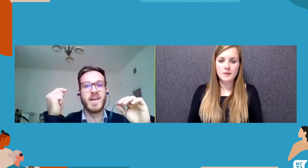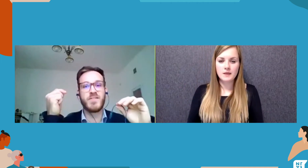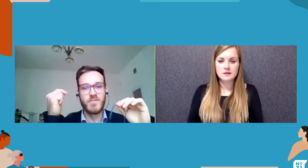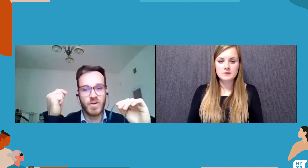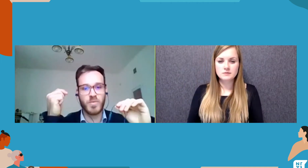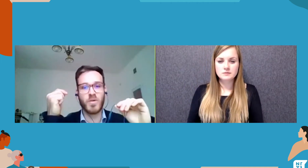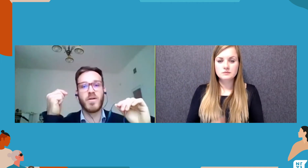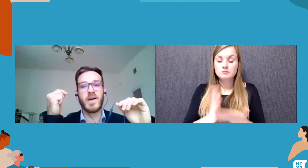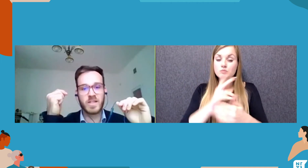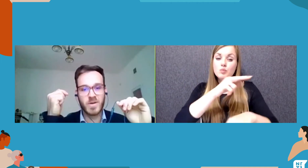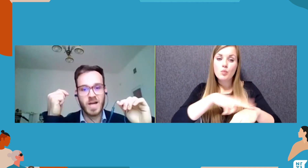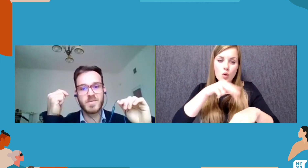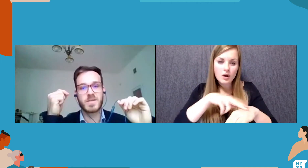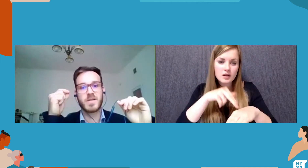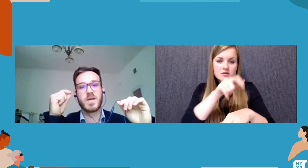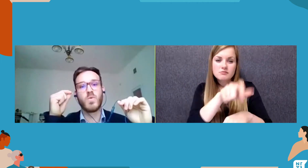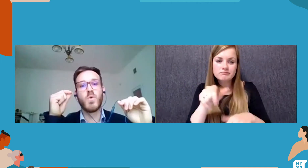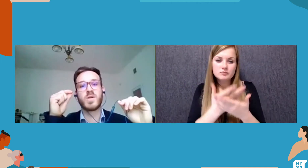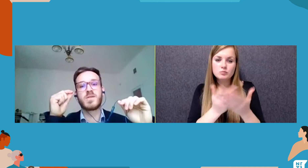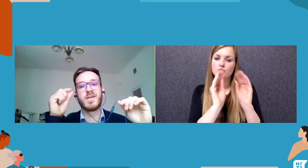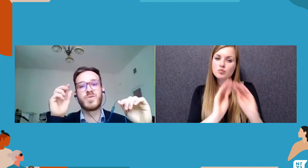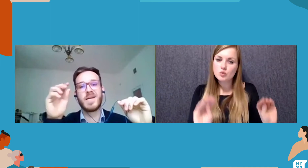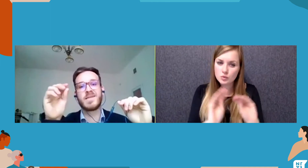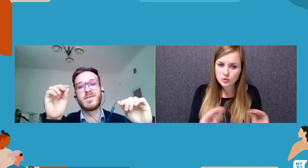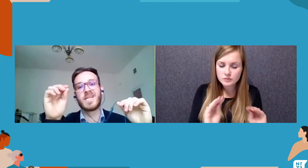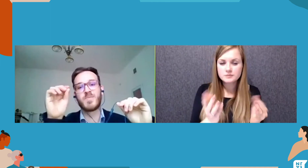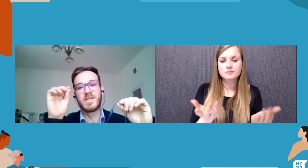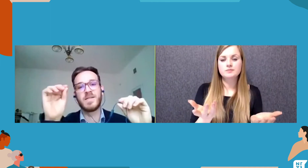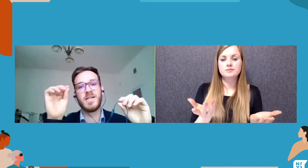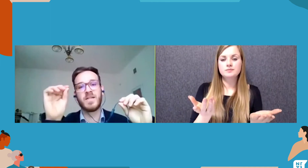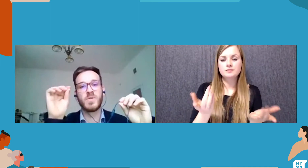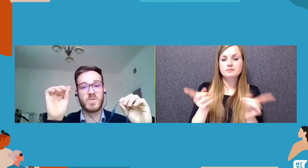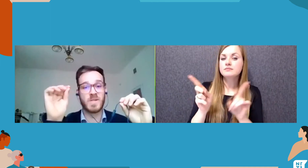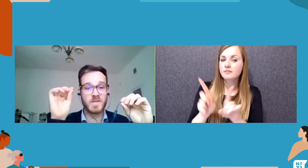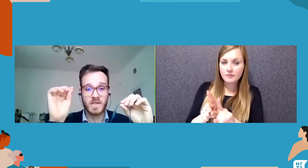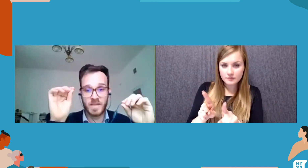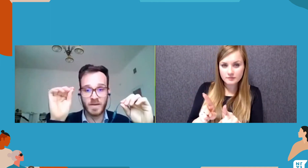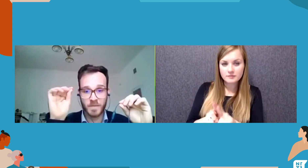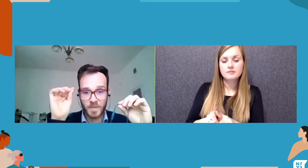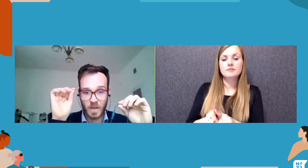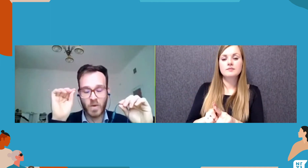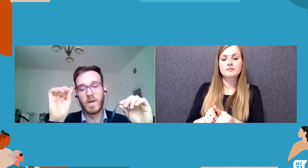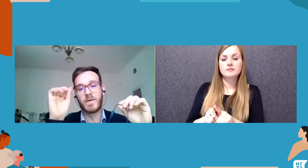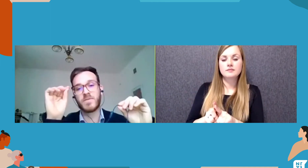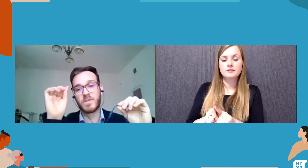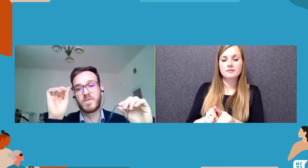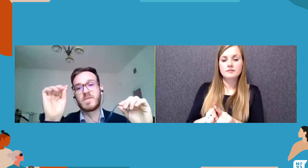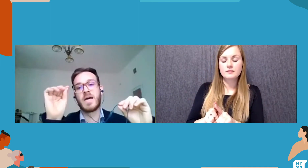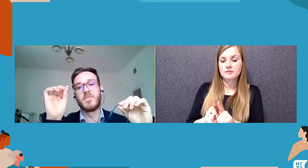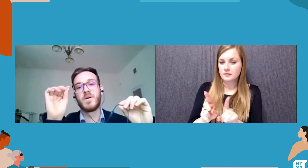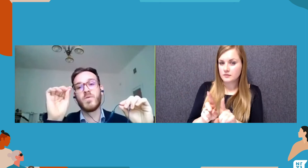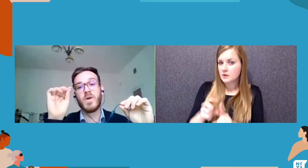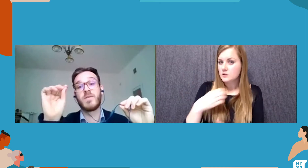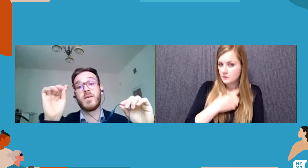to investigate verbal hate crimes was addressed explicitly in 2016 only, for